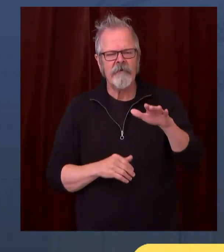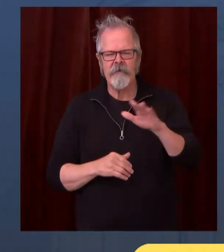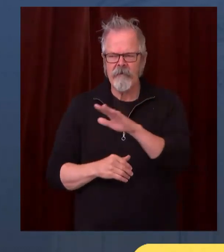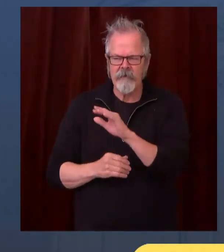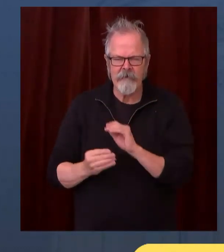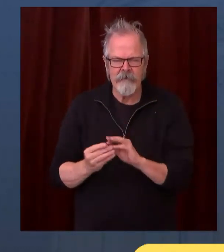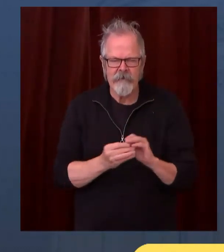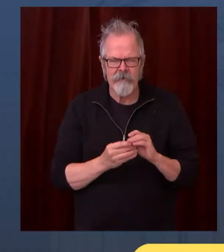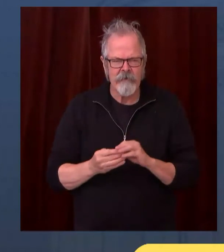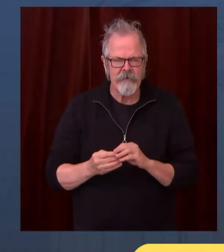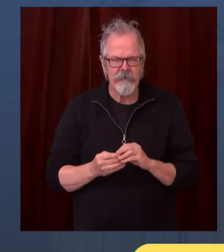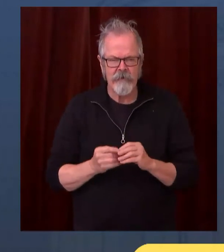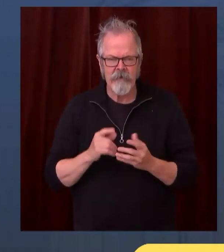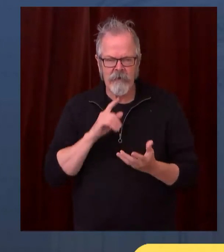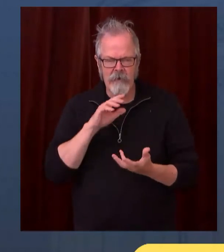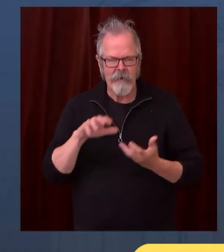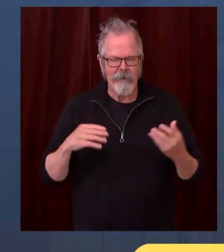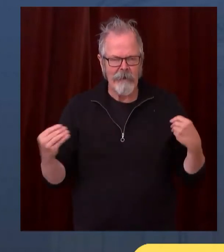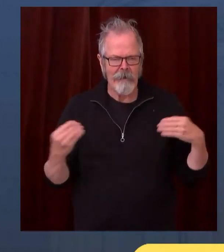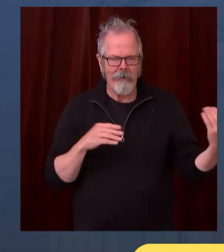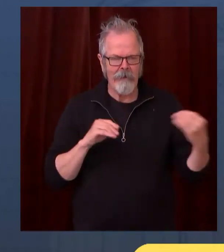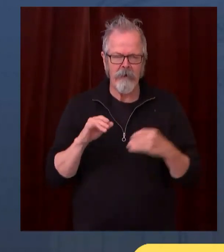had it confirmed that it's Wednesday.